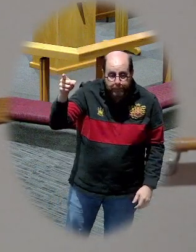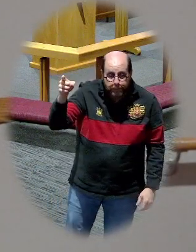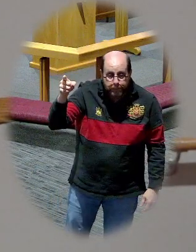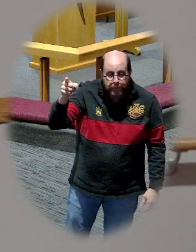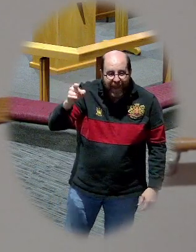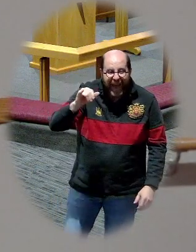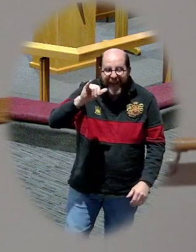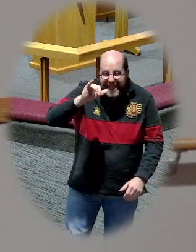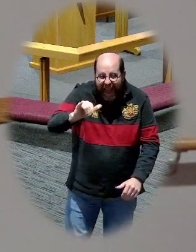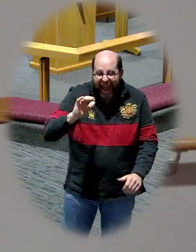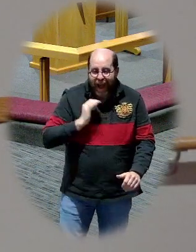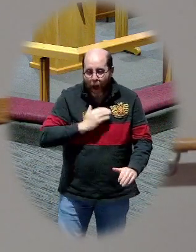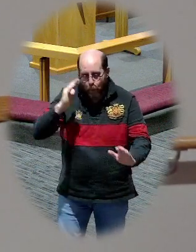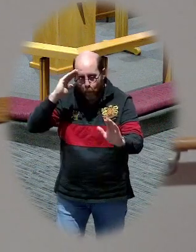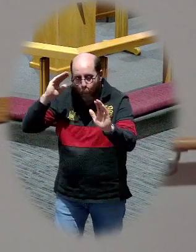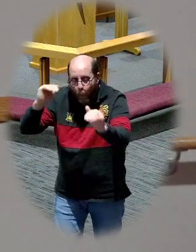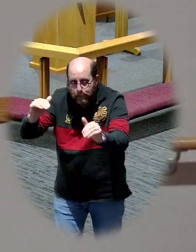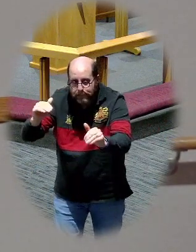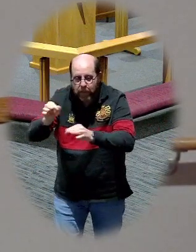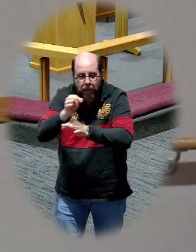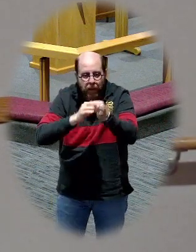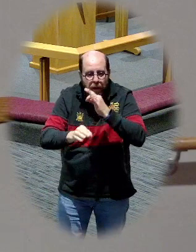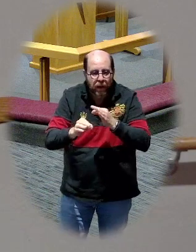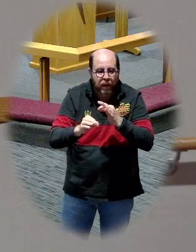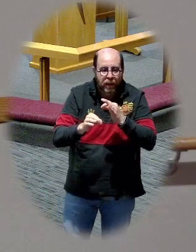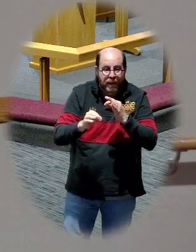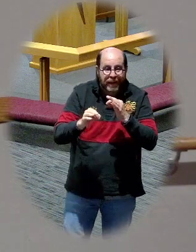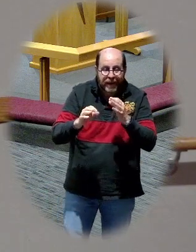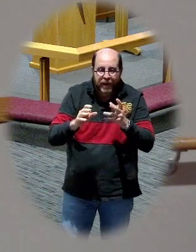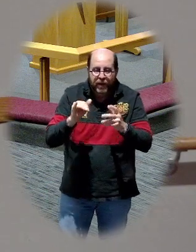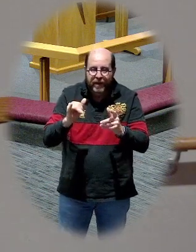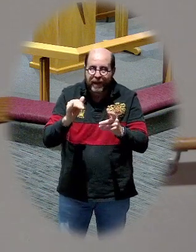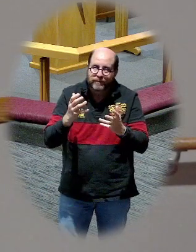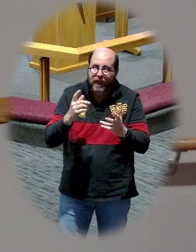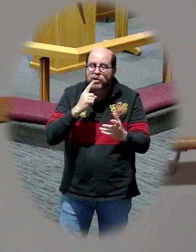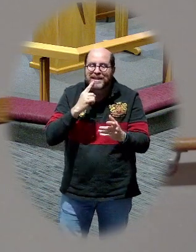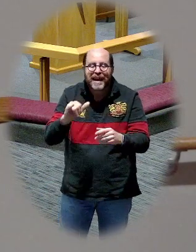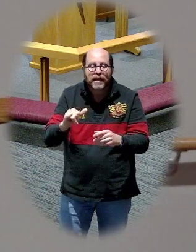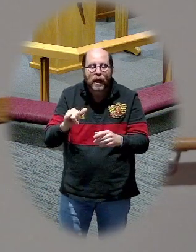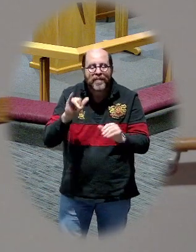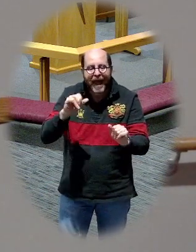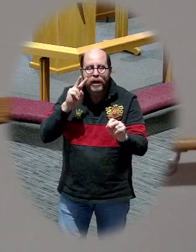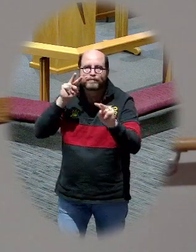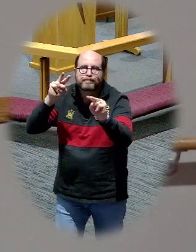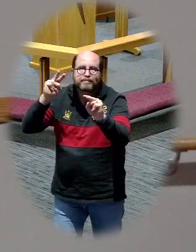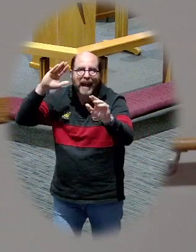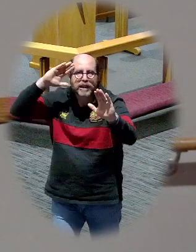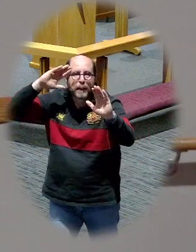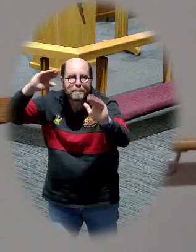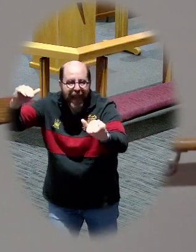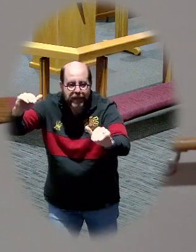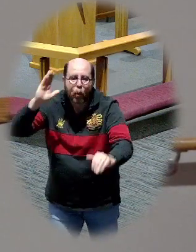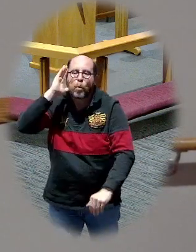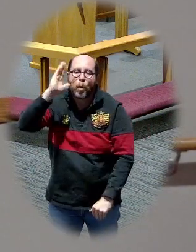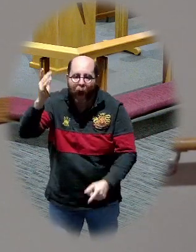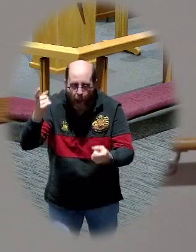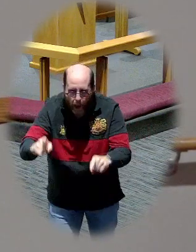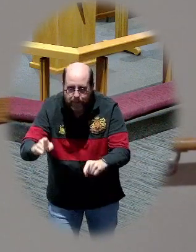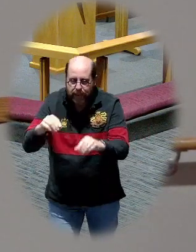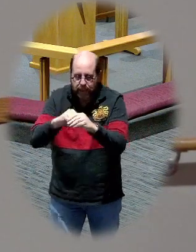That's the hope that we have, rather expectation that we have in Christ Jesus.